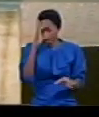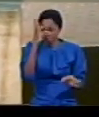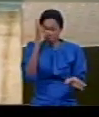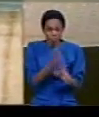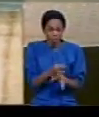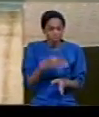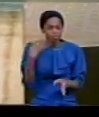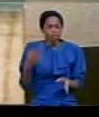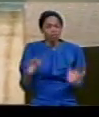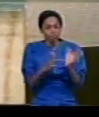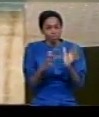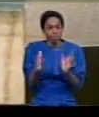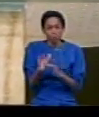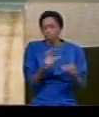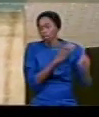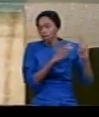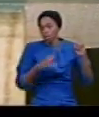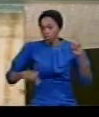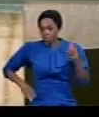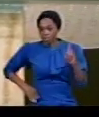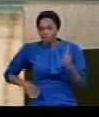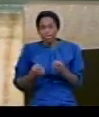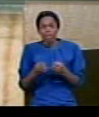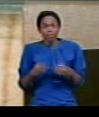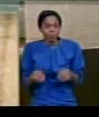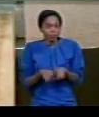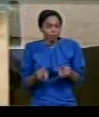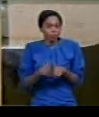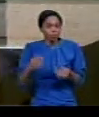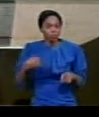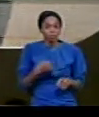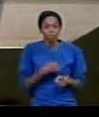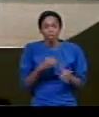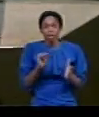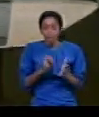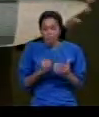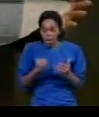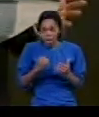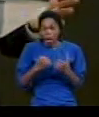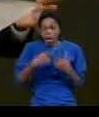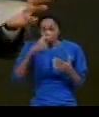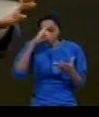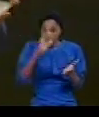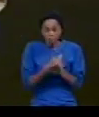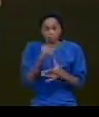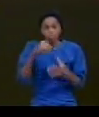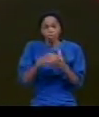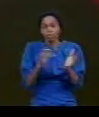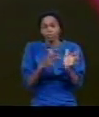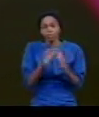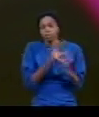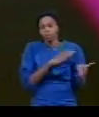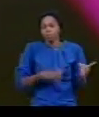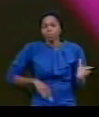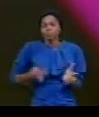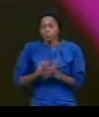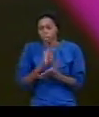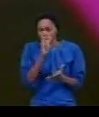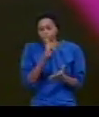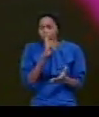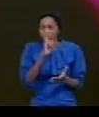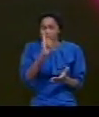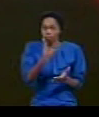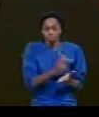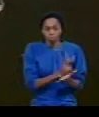of Jesus Christ. Even we have believed in Jesus Christ. That's the real godliness